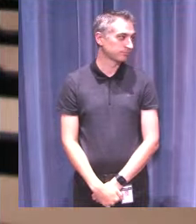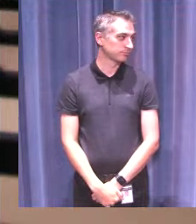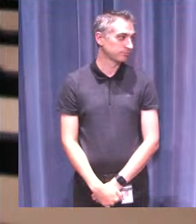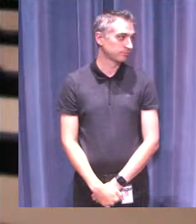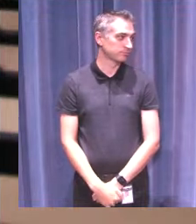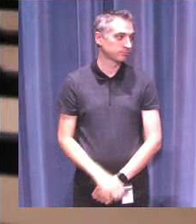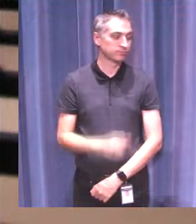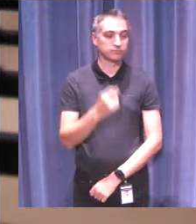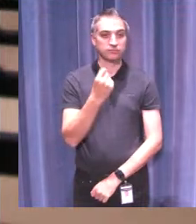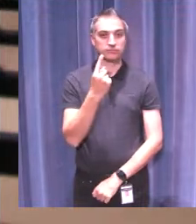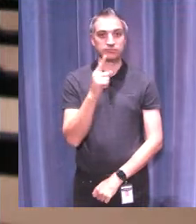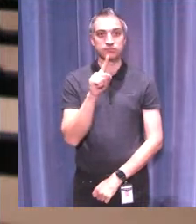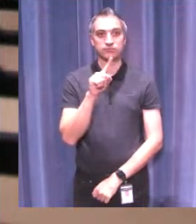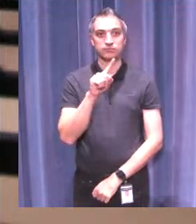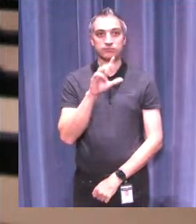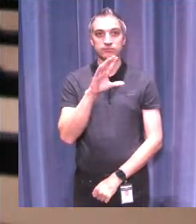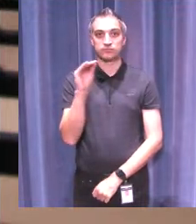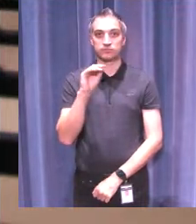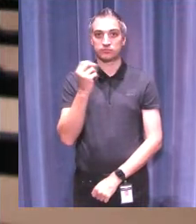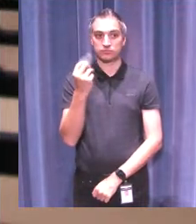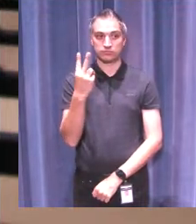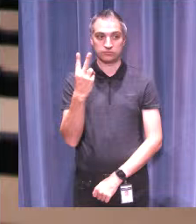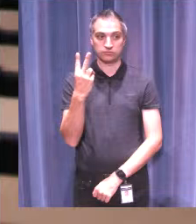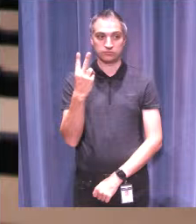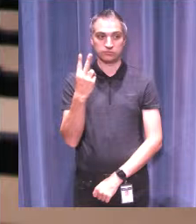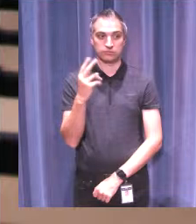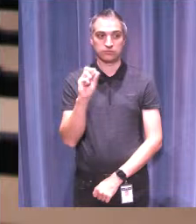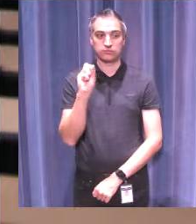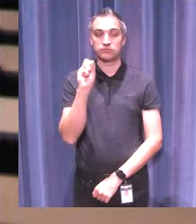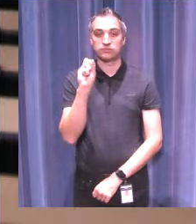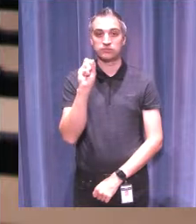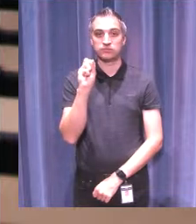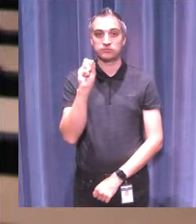11 and 12, Sue.